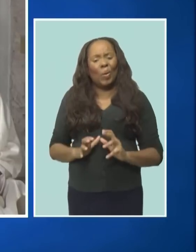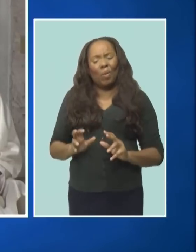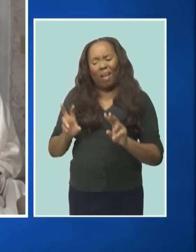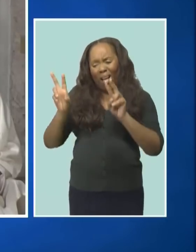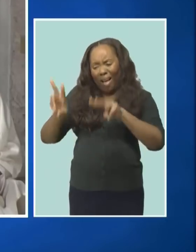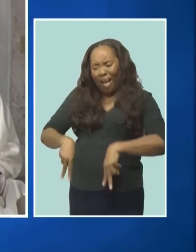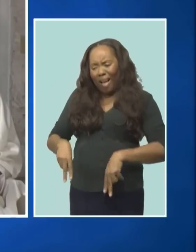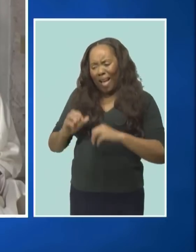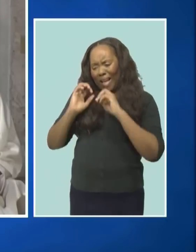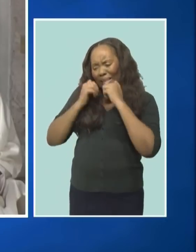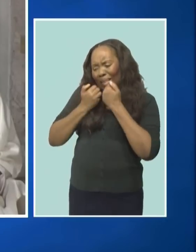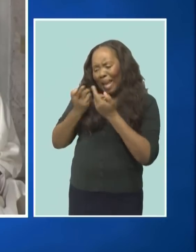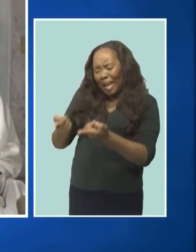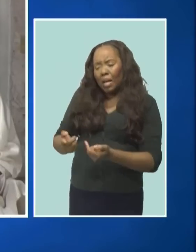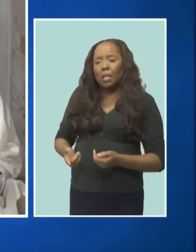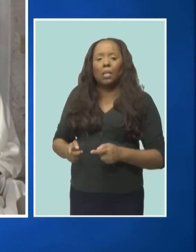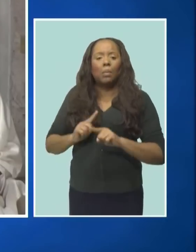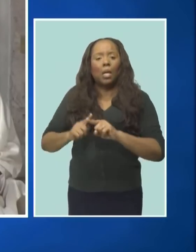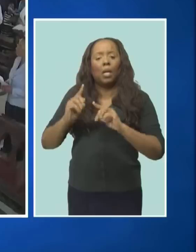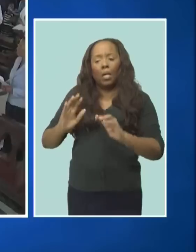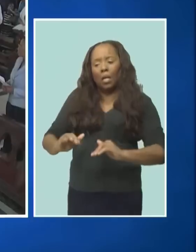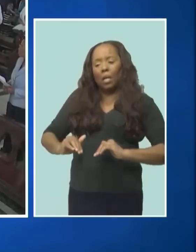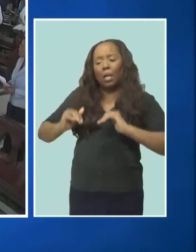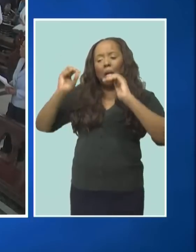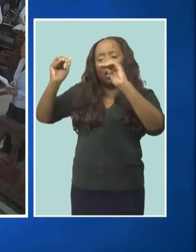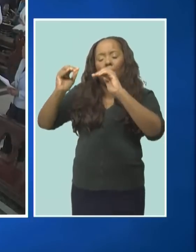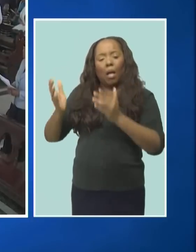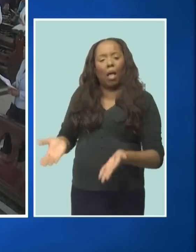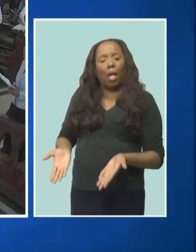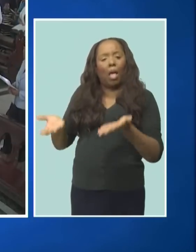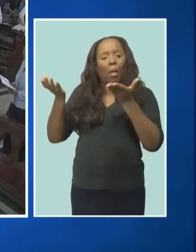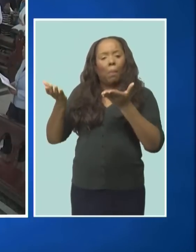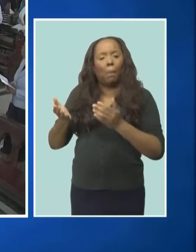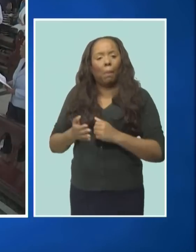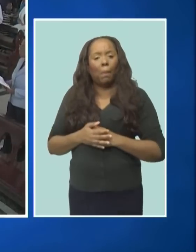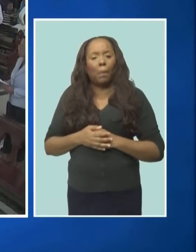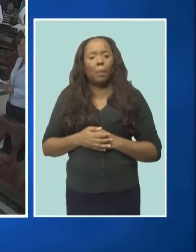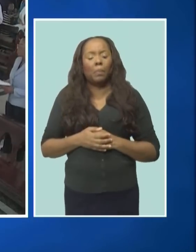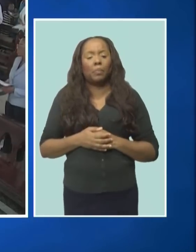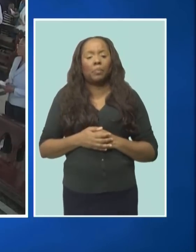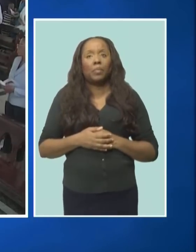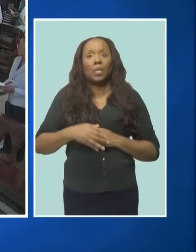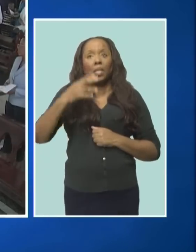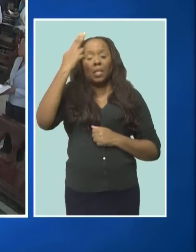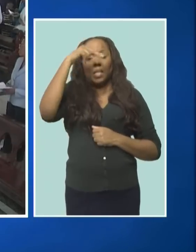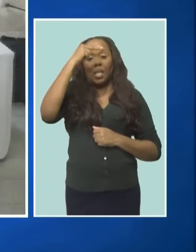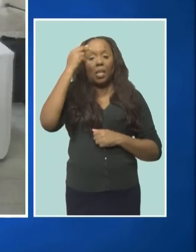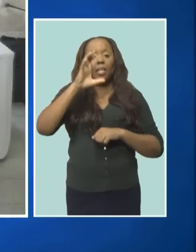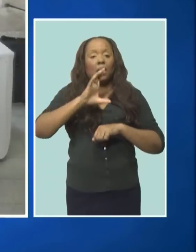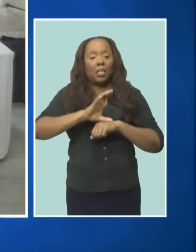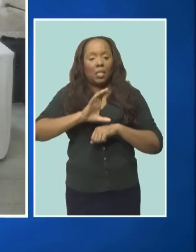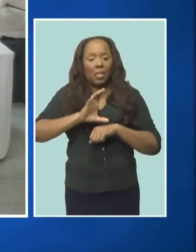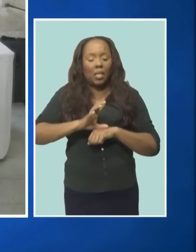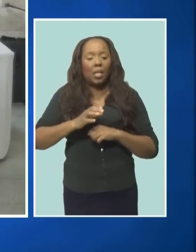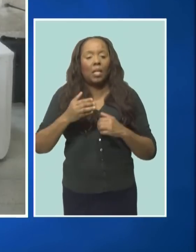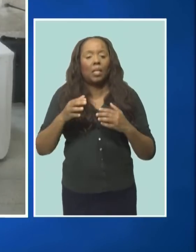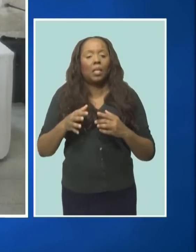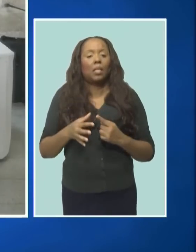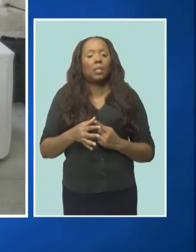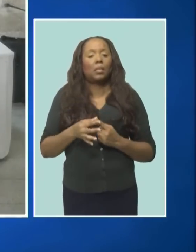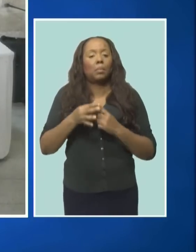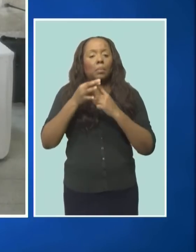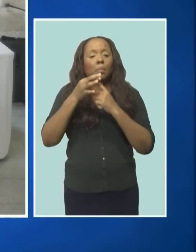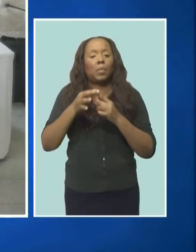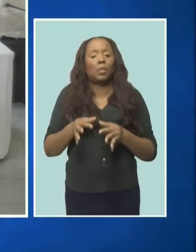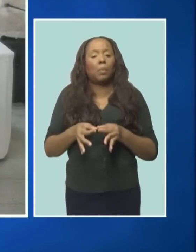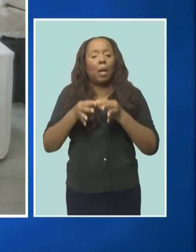to help them up. Reverend Scantlebury's comments came as the Catholic Church in Barbados held a special